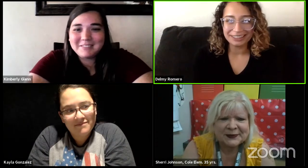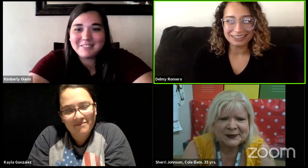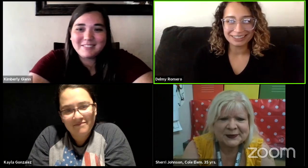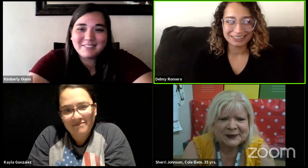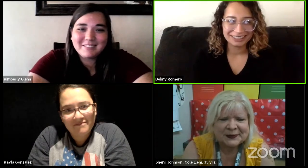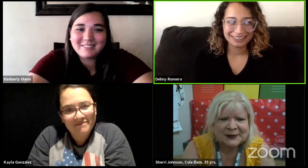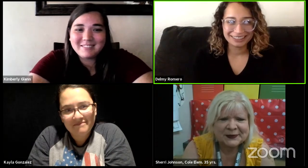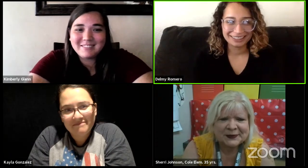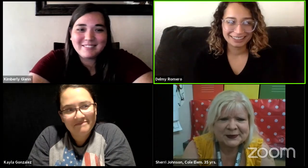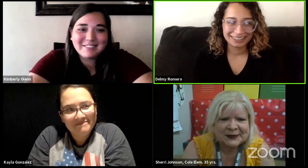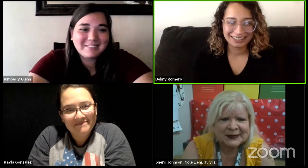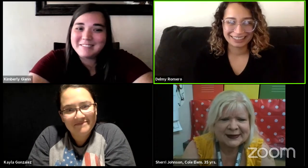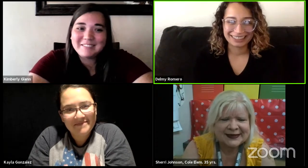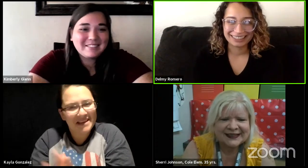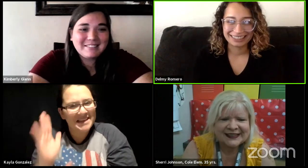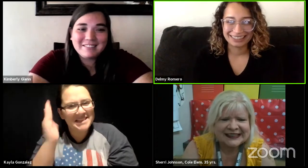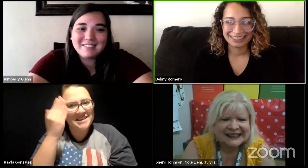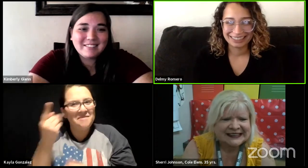Quiet.